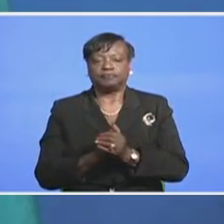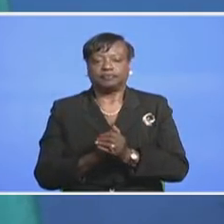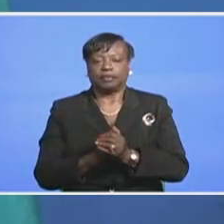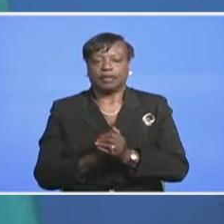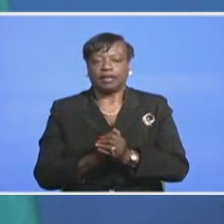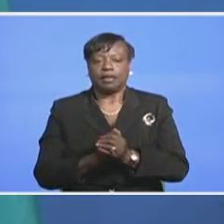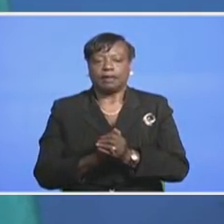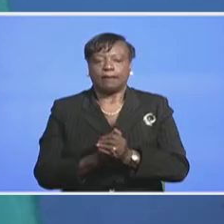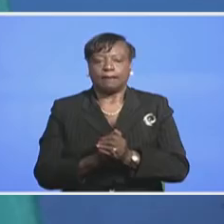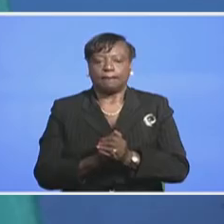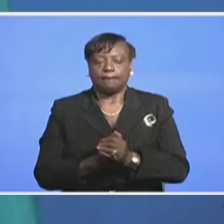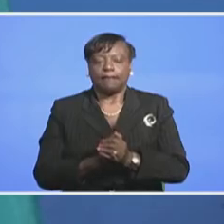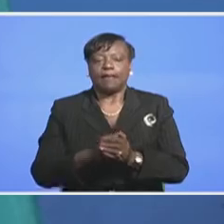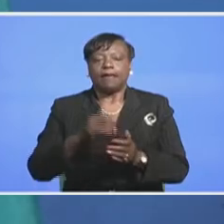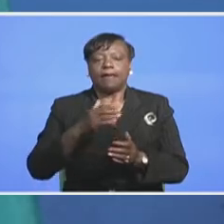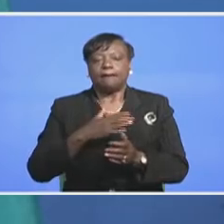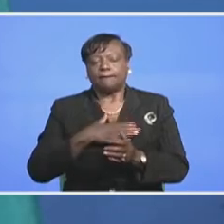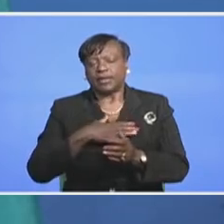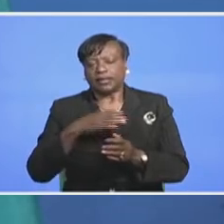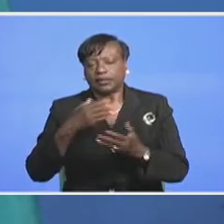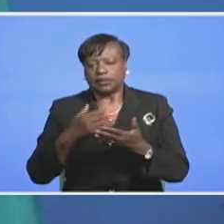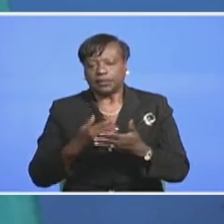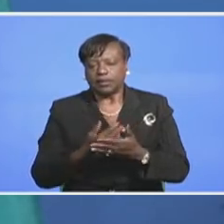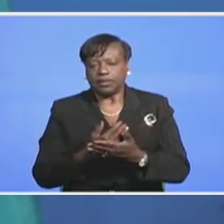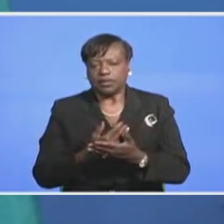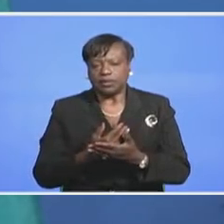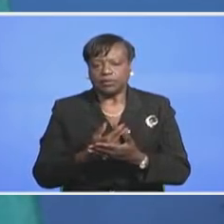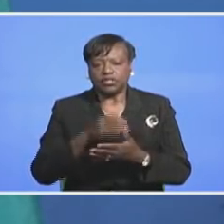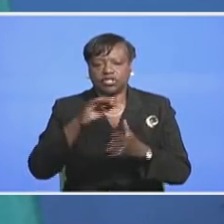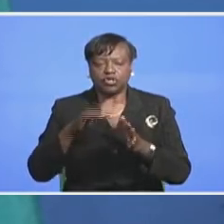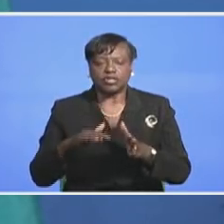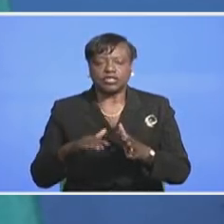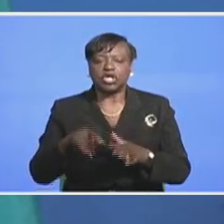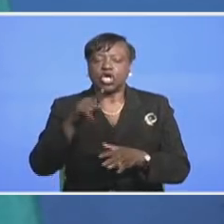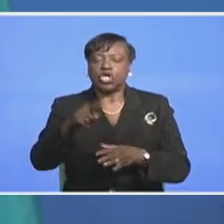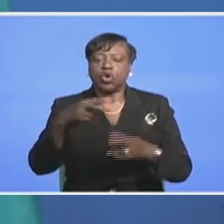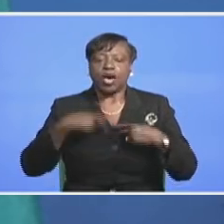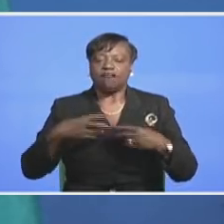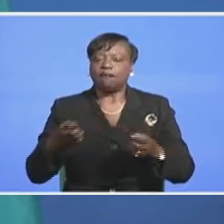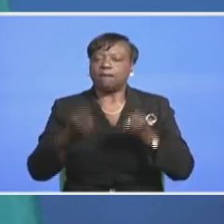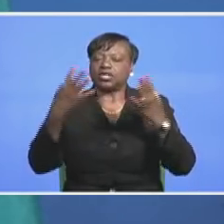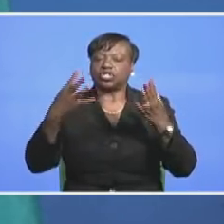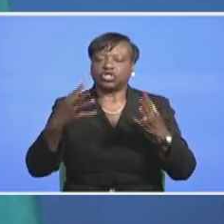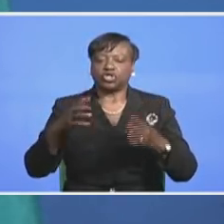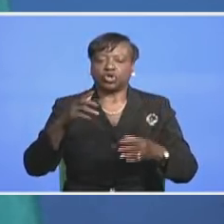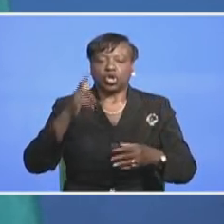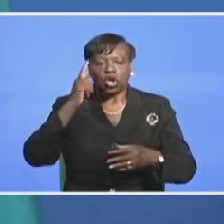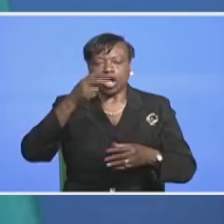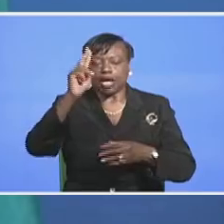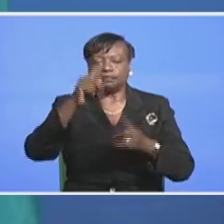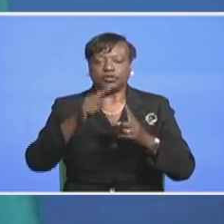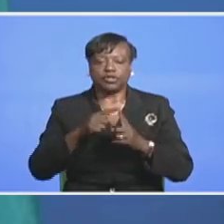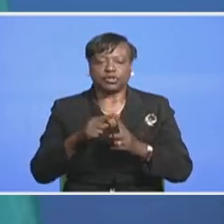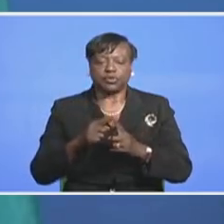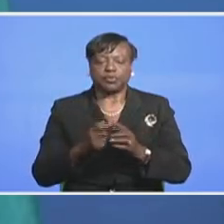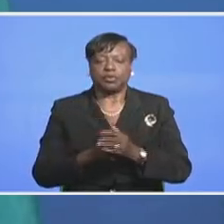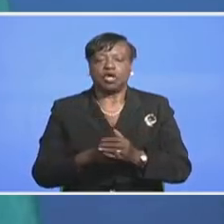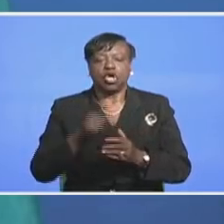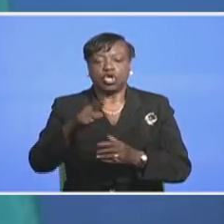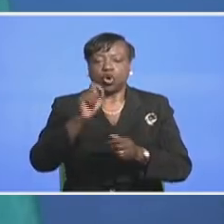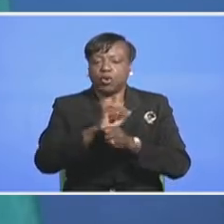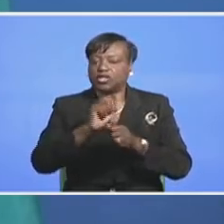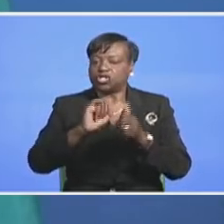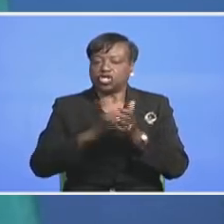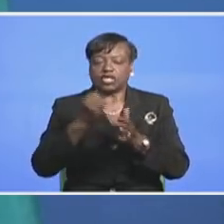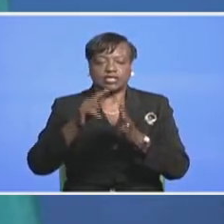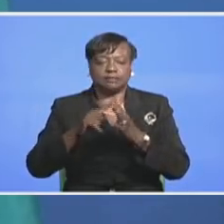My newly minted to be credentialed students, you have much to live up to. Your work is just begun.